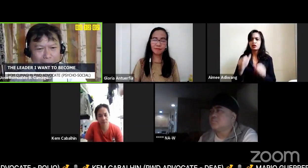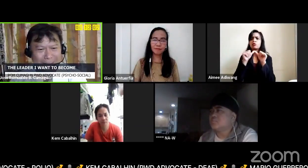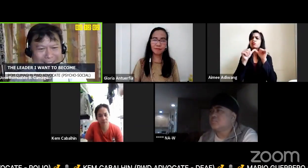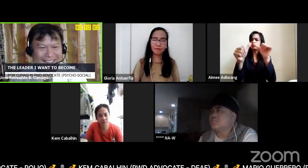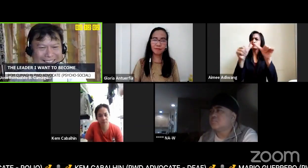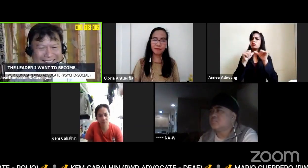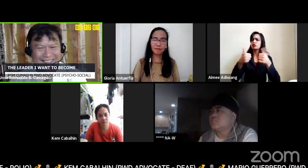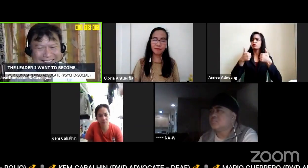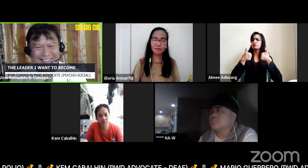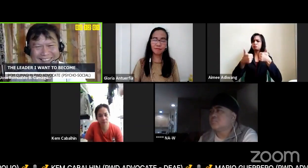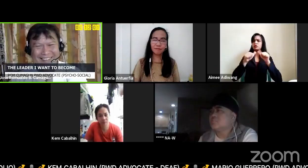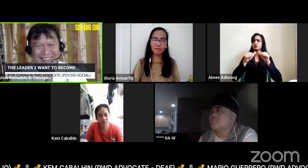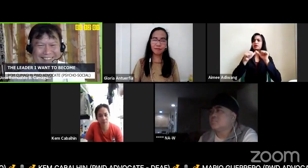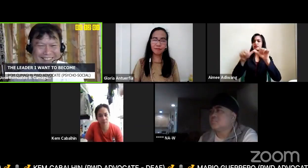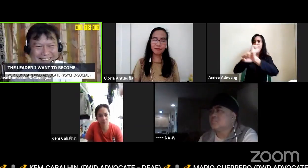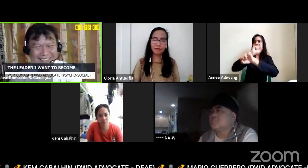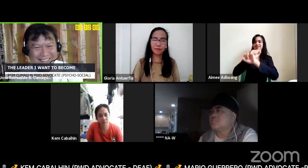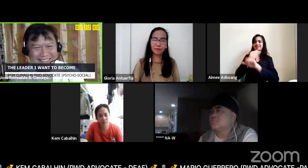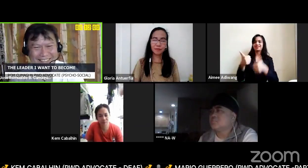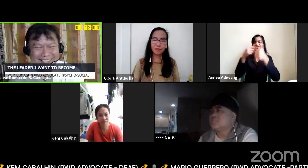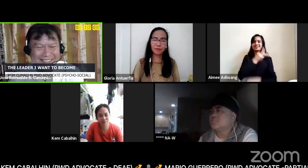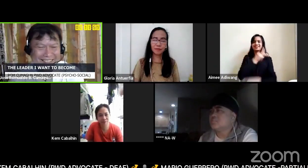good work, Kem.